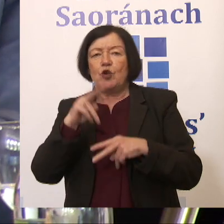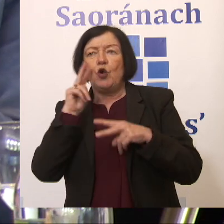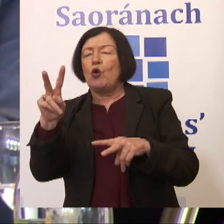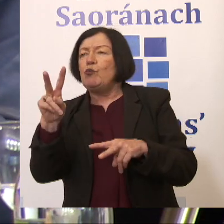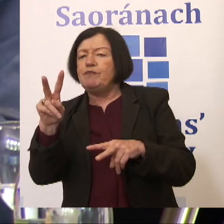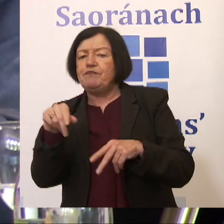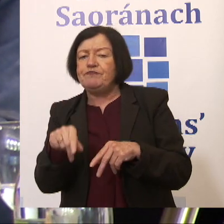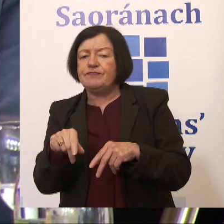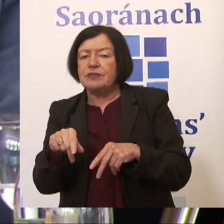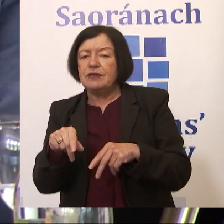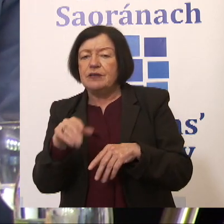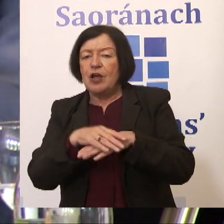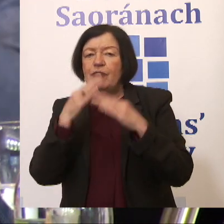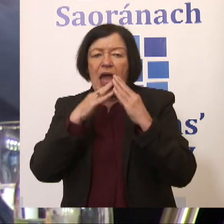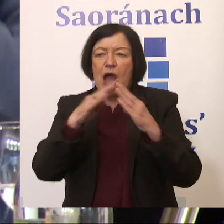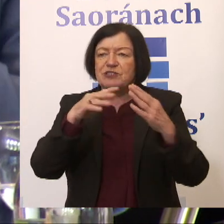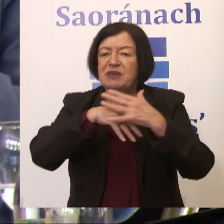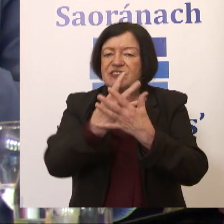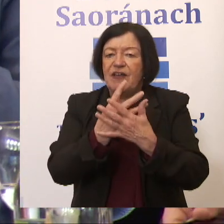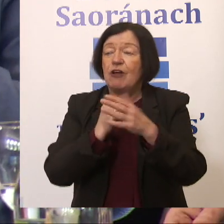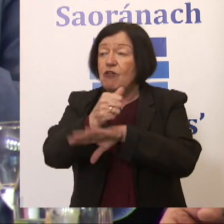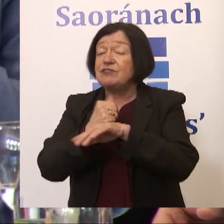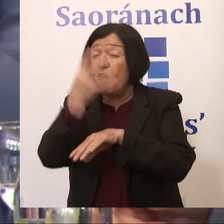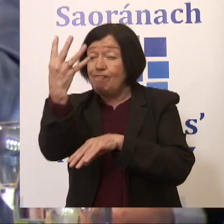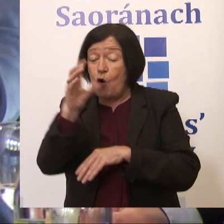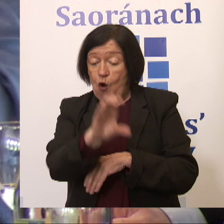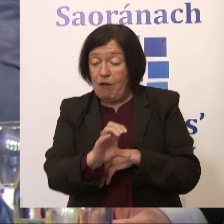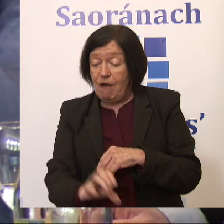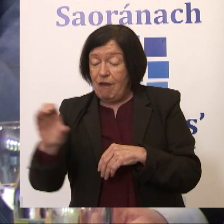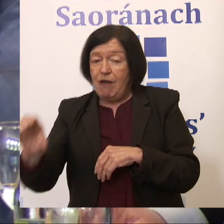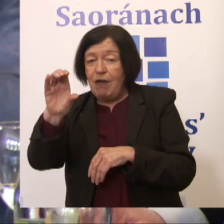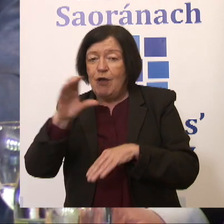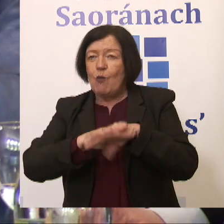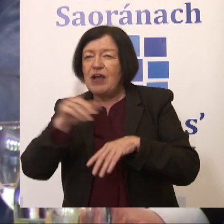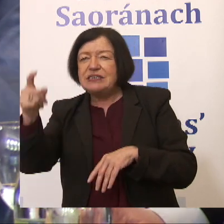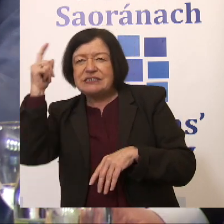where housing is being developed across all 4 local authorities. Where's the sensible